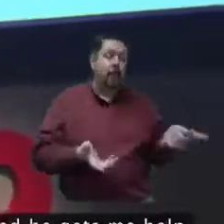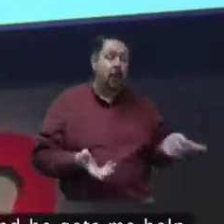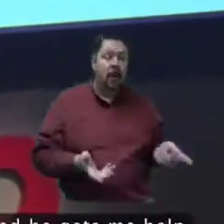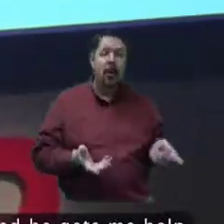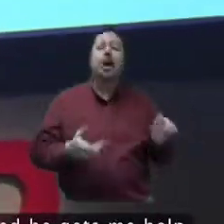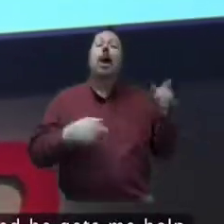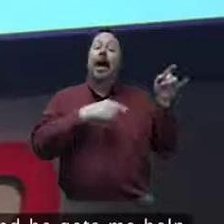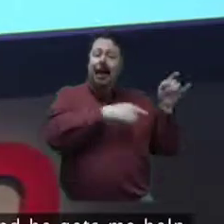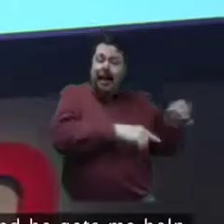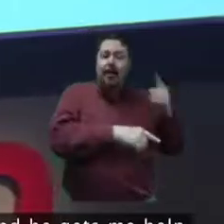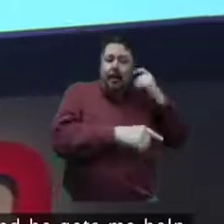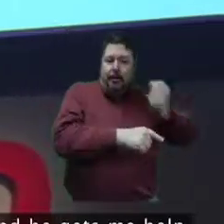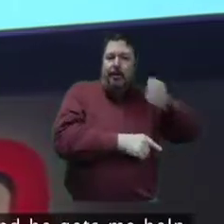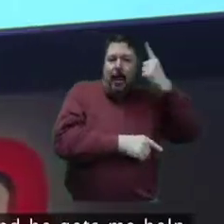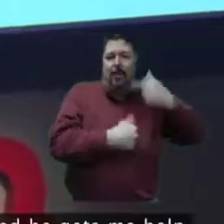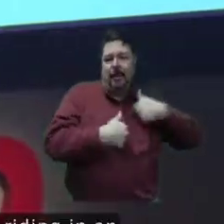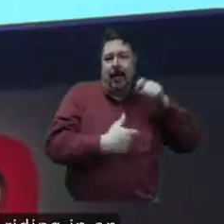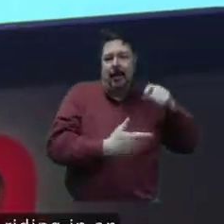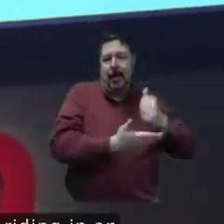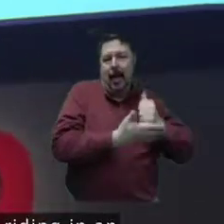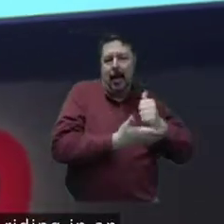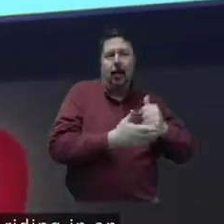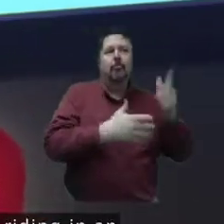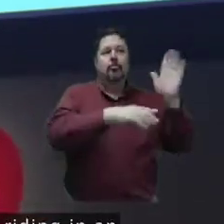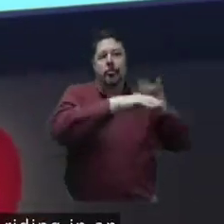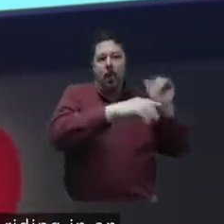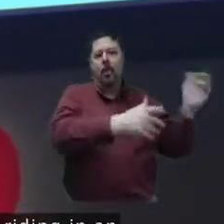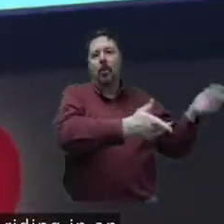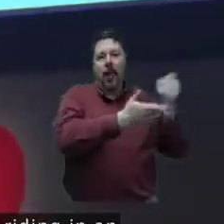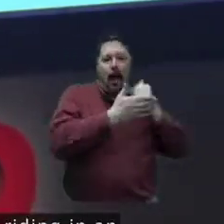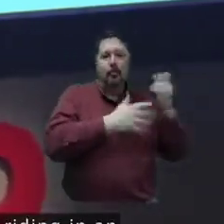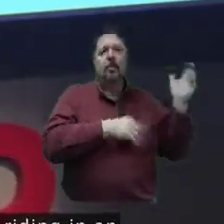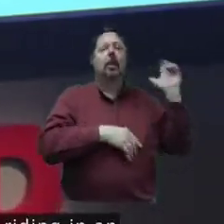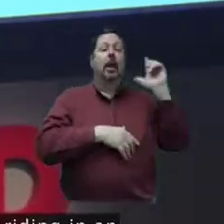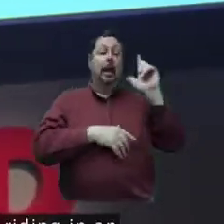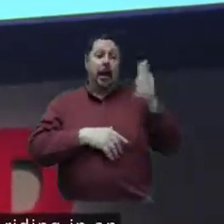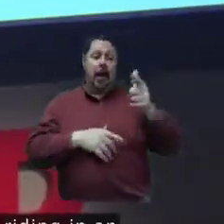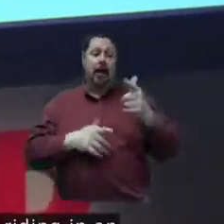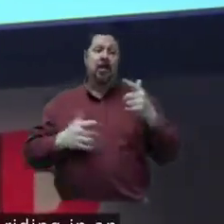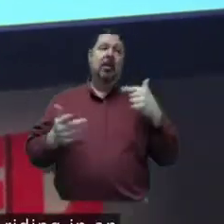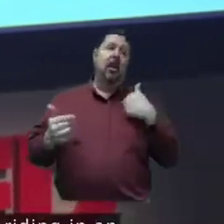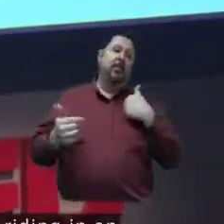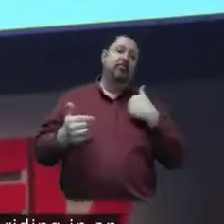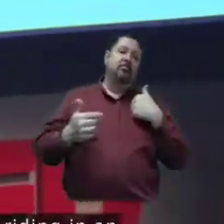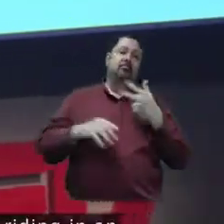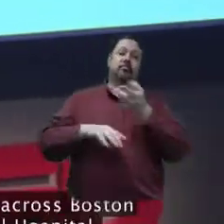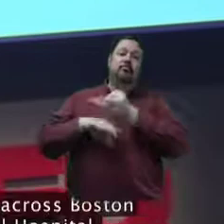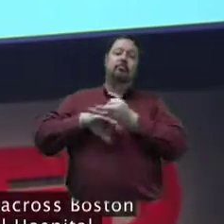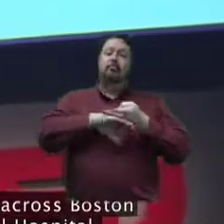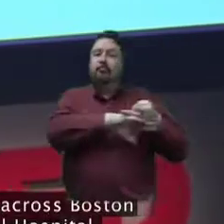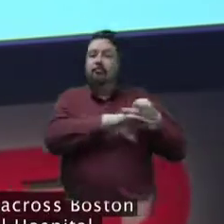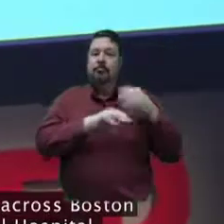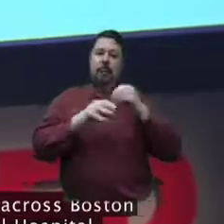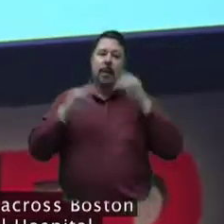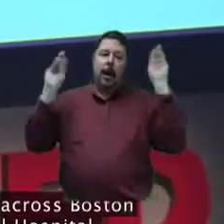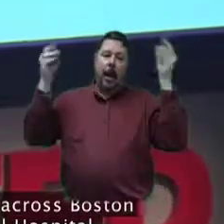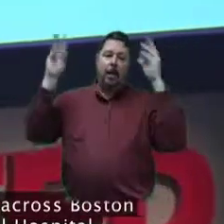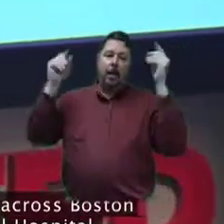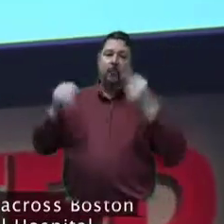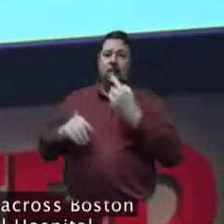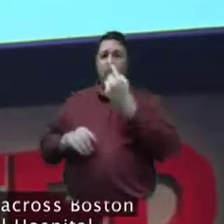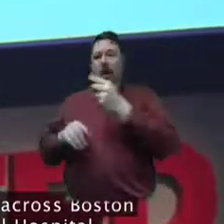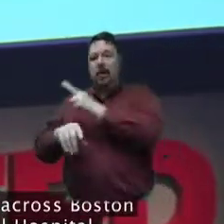he recognizes that I need help, and he gets me help. And a little while later, I'm riding in an ambulance from